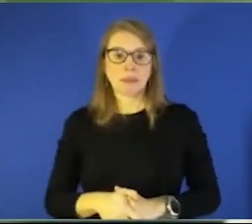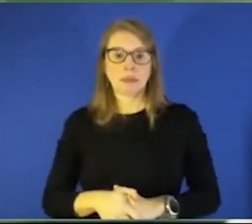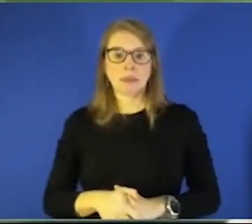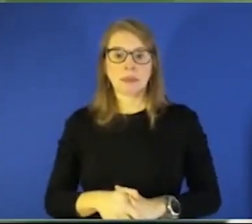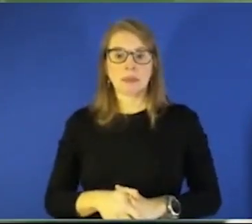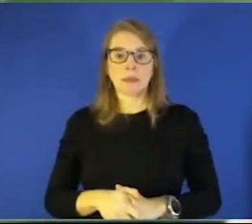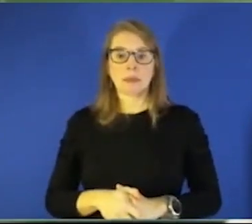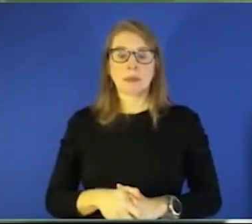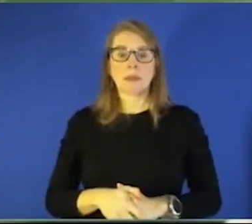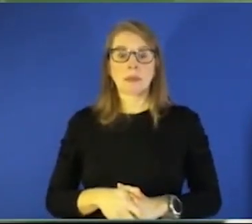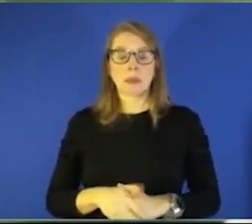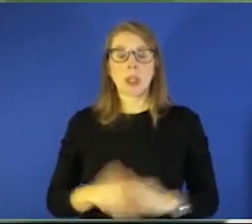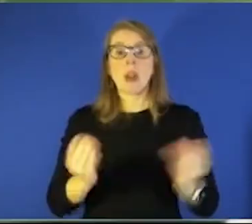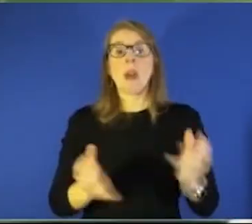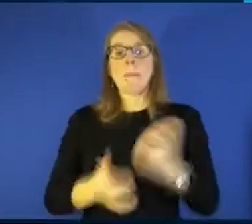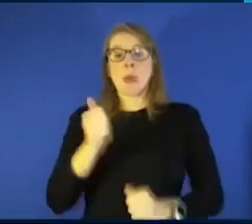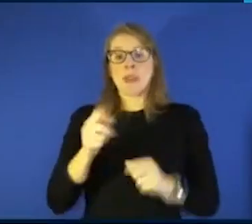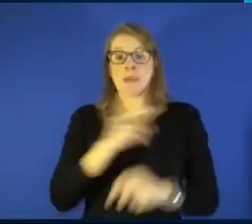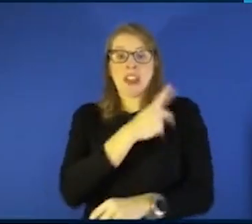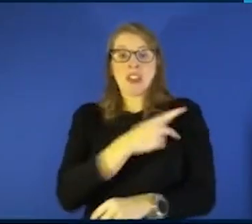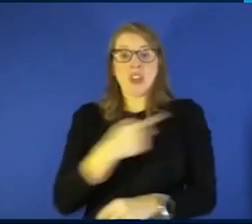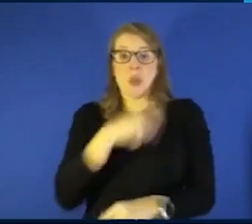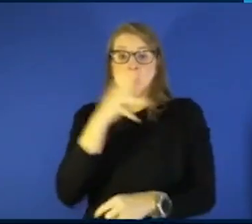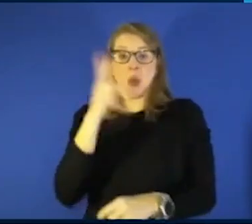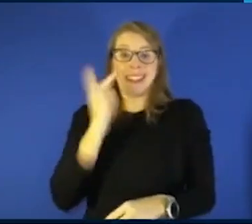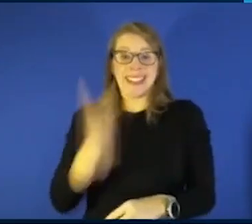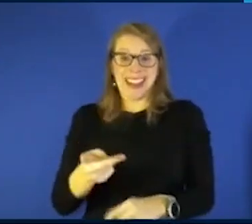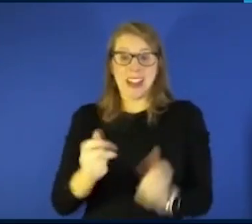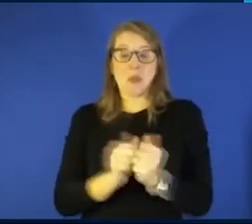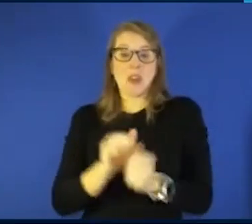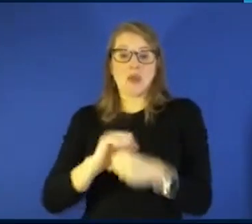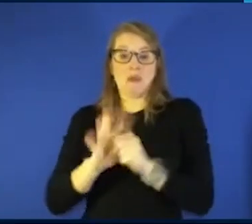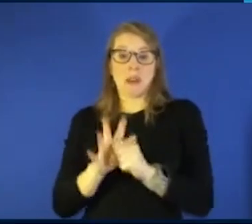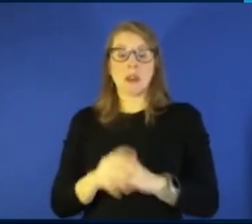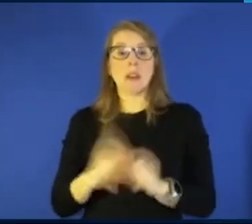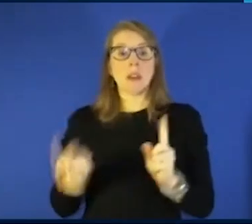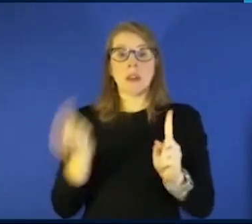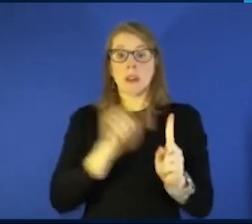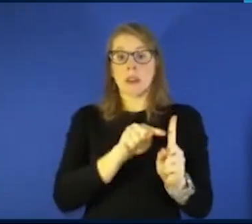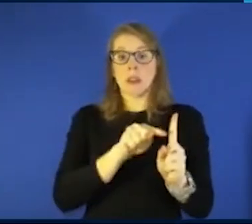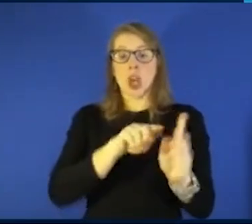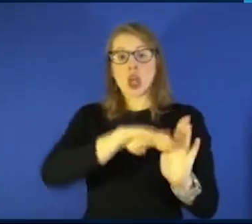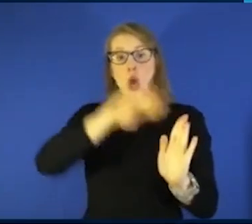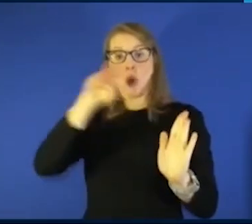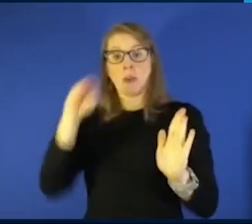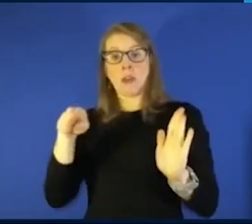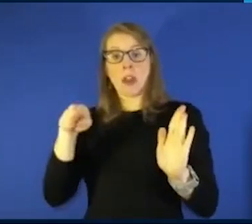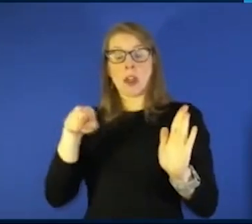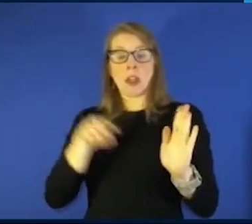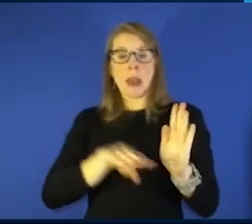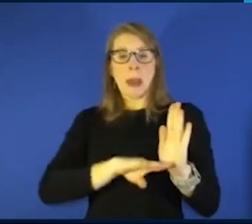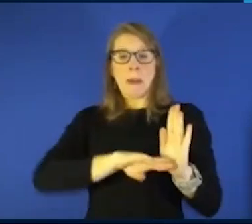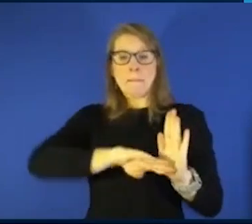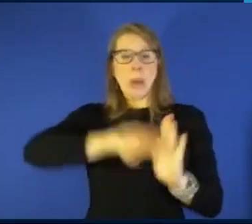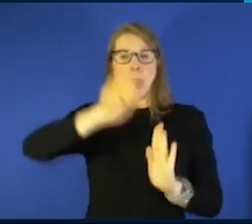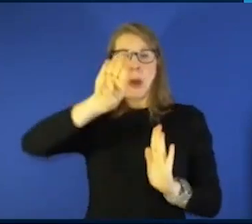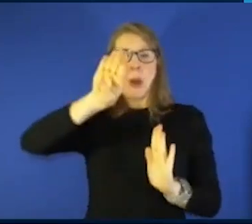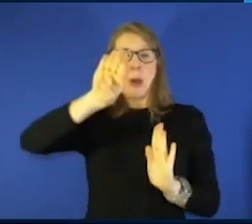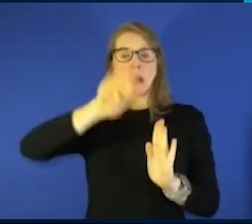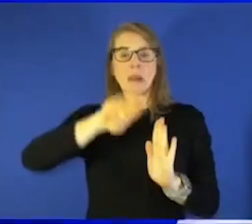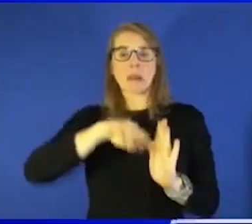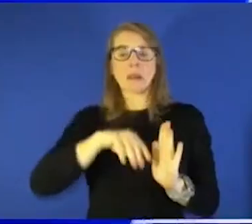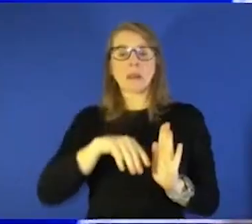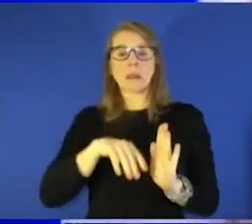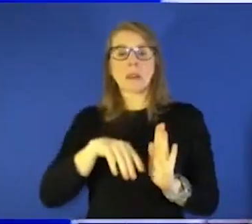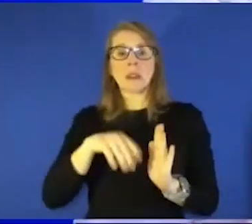ever seen with COVID. And you've never had this. I mean, this one comes back to the shape of that curve. When you go up so rapidly, it tells you things are